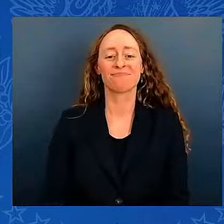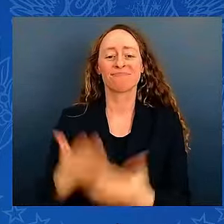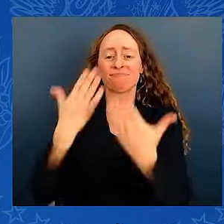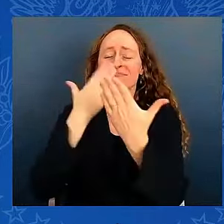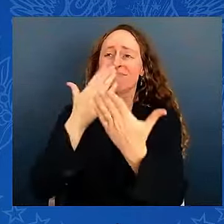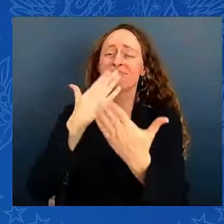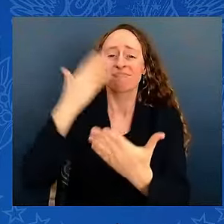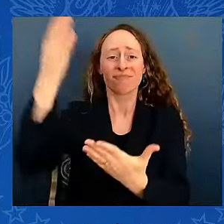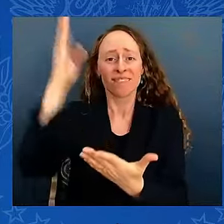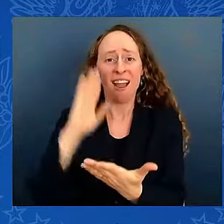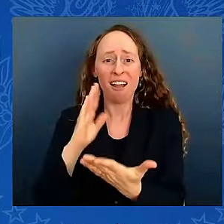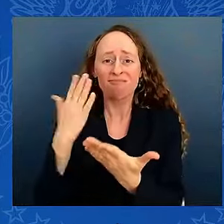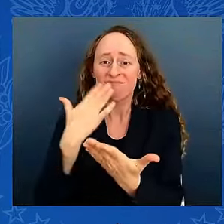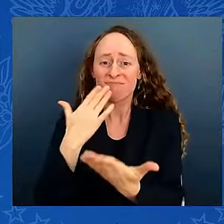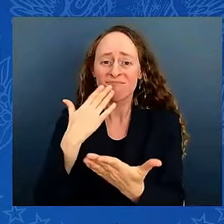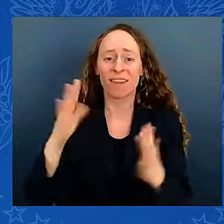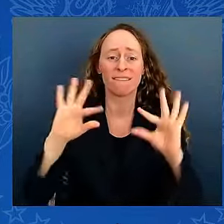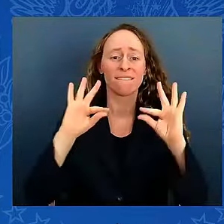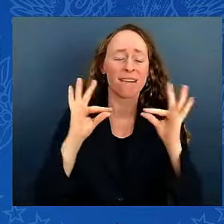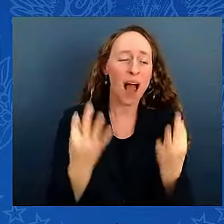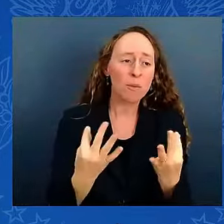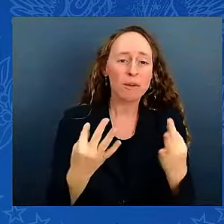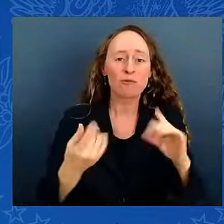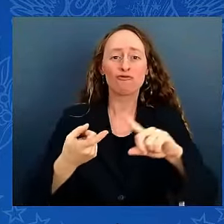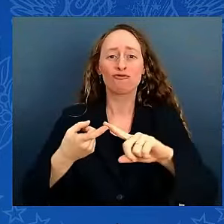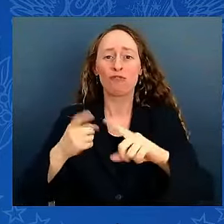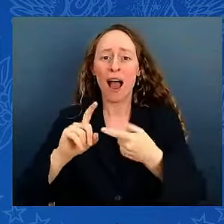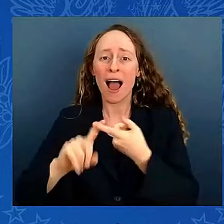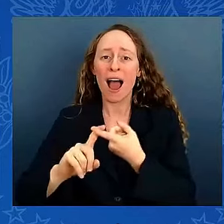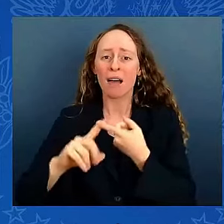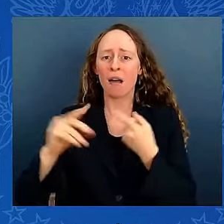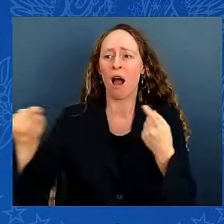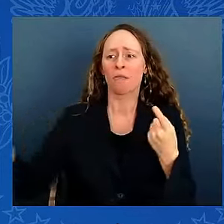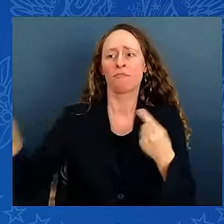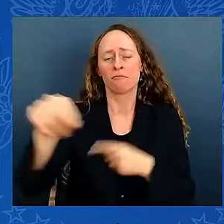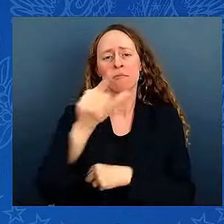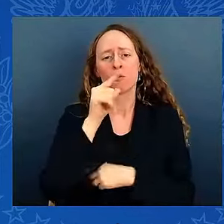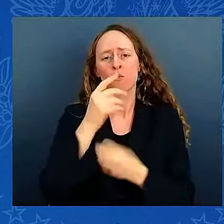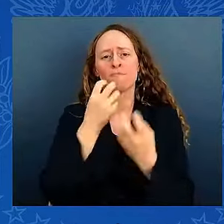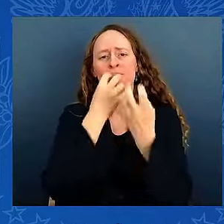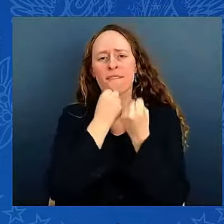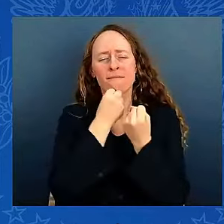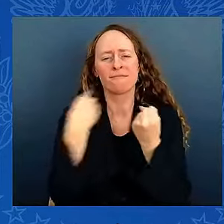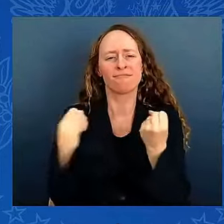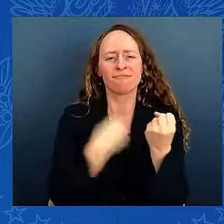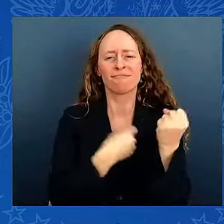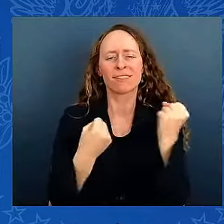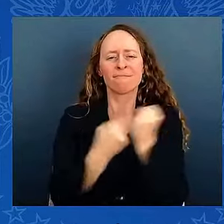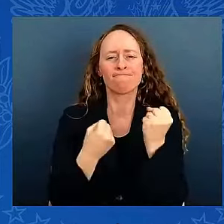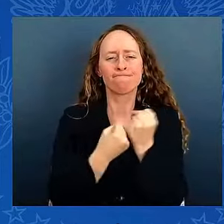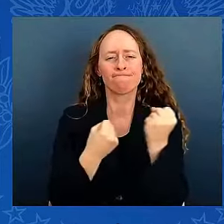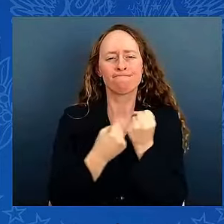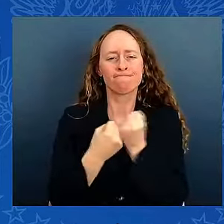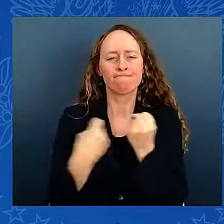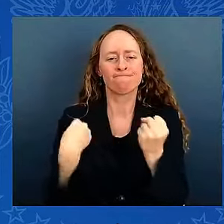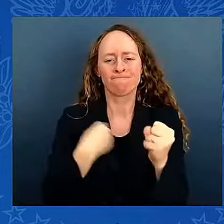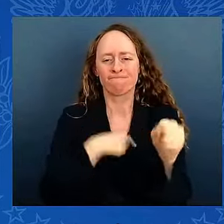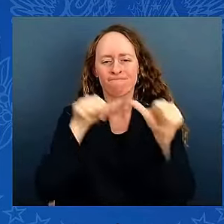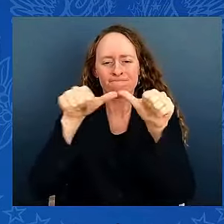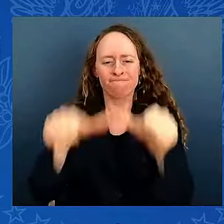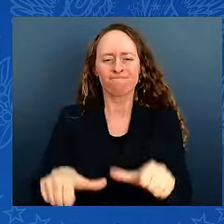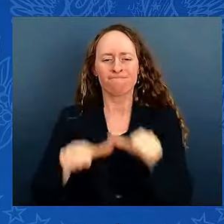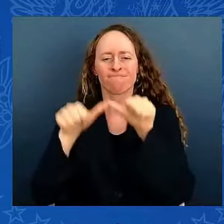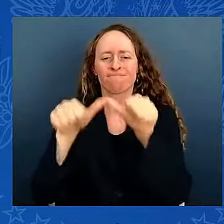ones for their unwavering support that brought us to secret tears you didn't see. We love